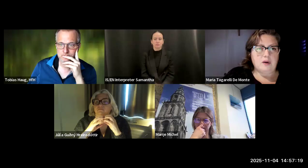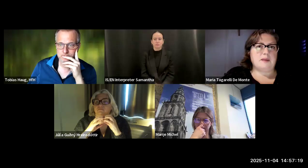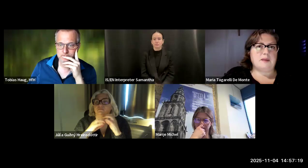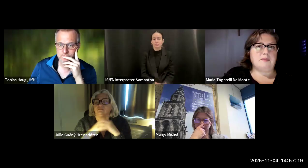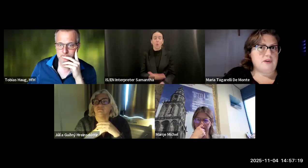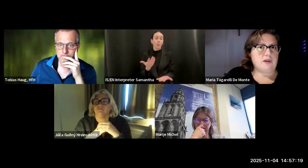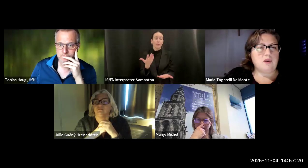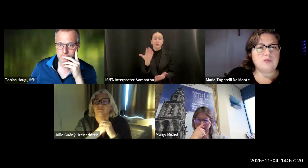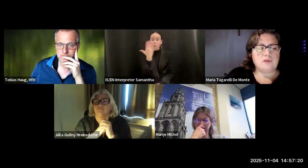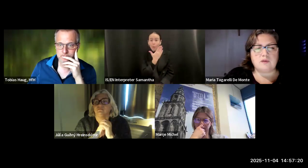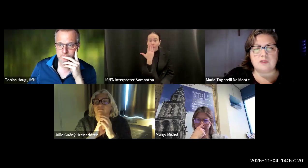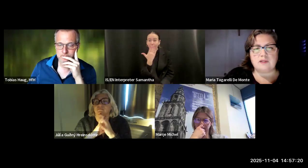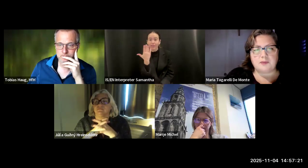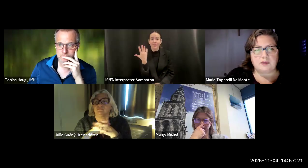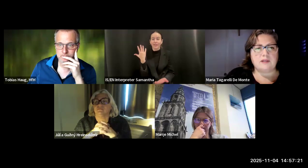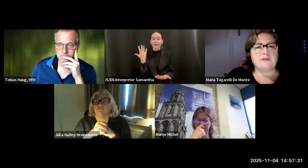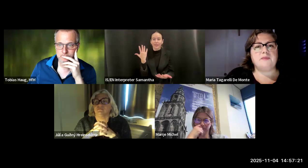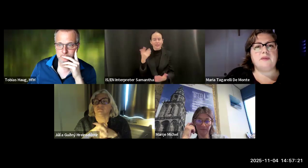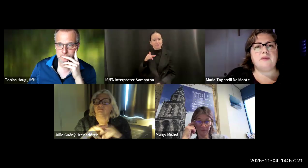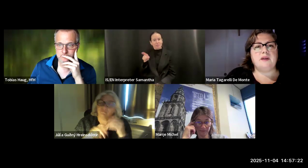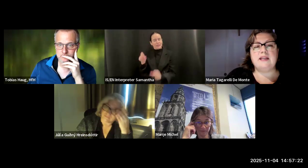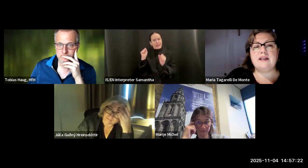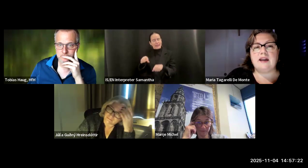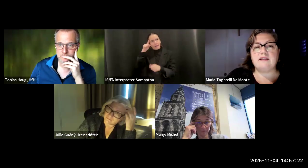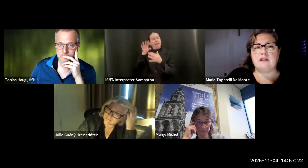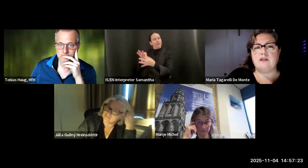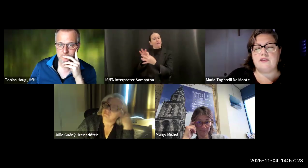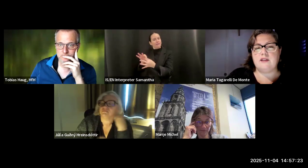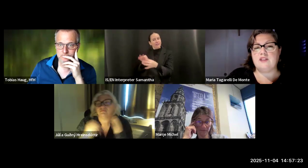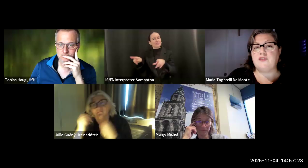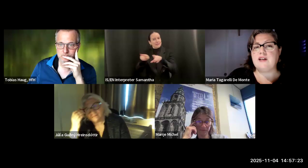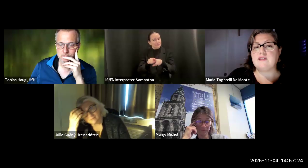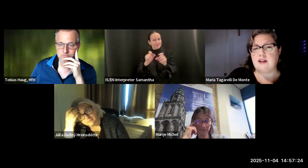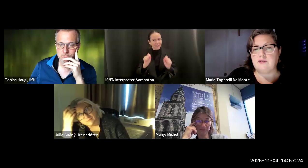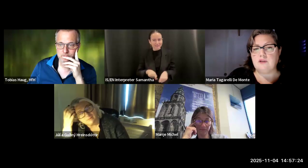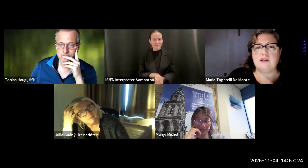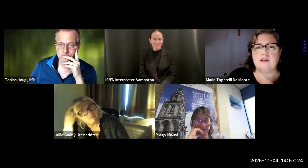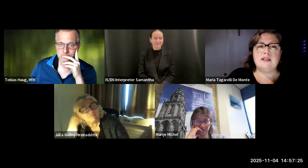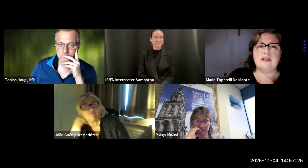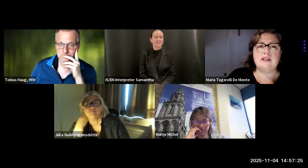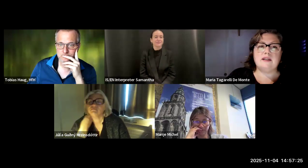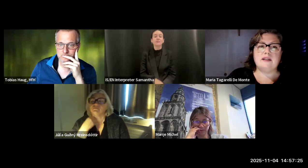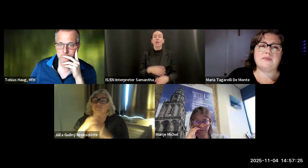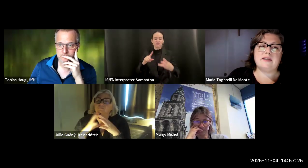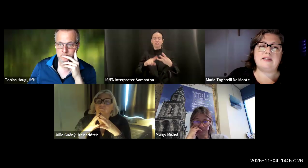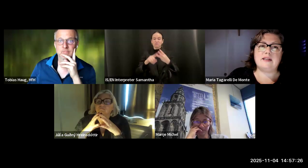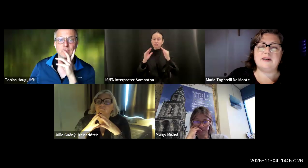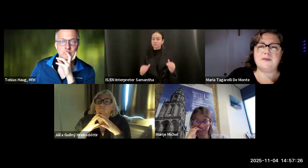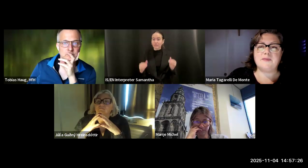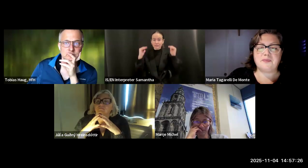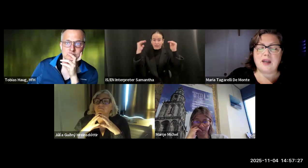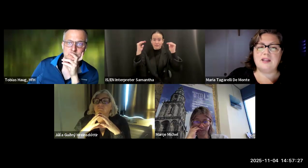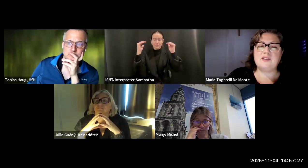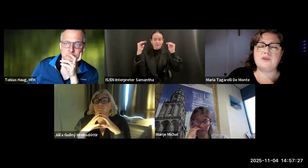life, which is something which is very close to the student's experience. In the case of the advanced level, in